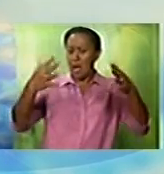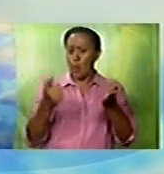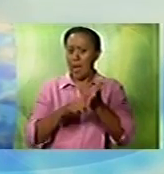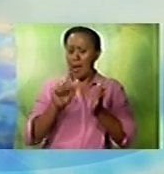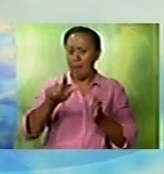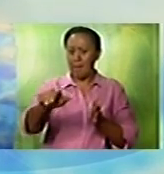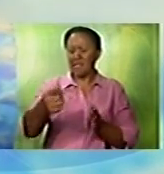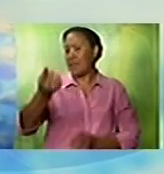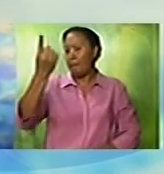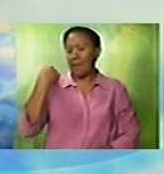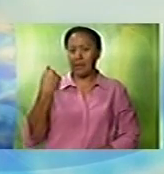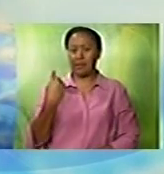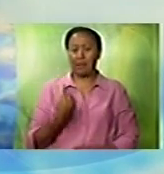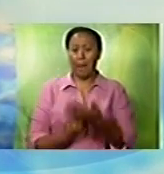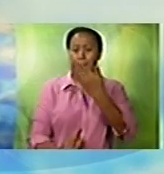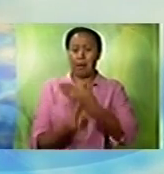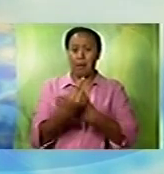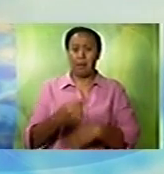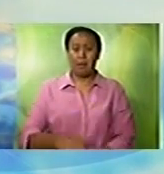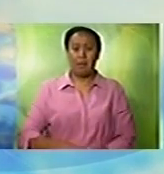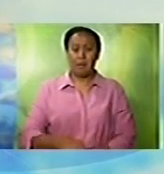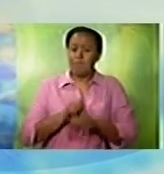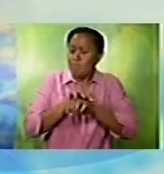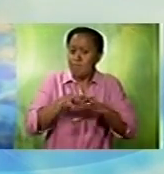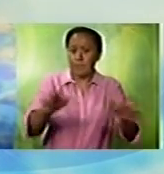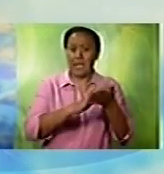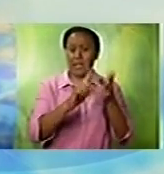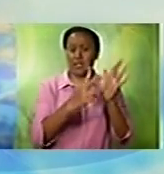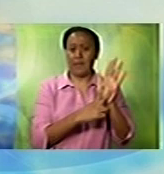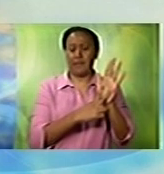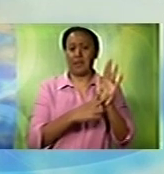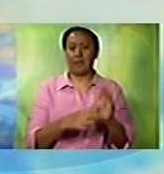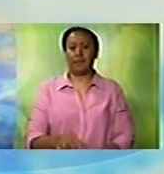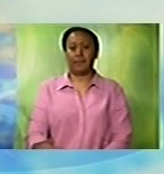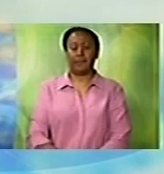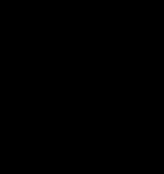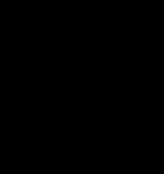a thing of the past for Lambasa residents, and breaking the silence on HIV and AIDS.